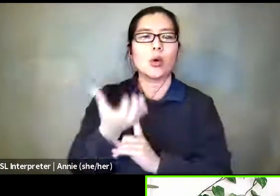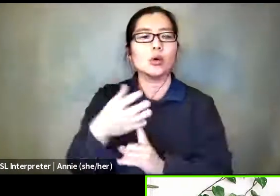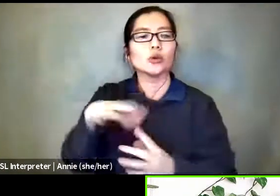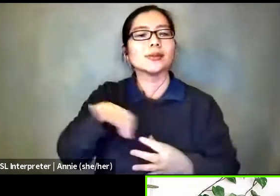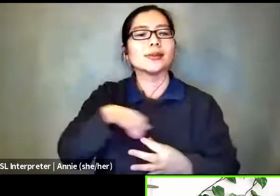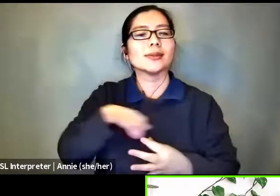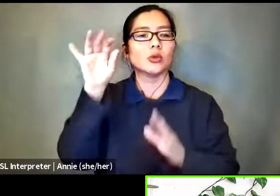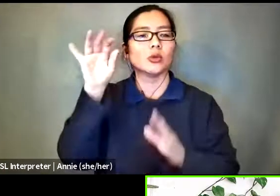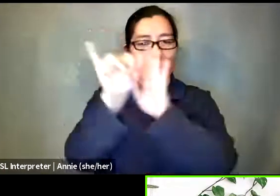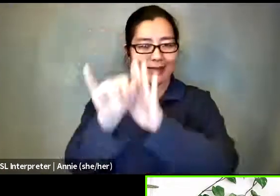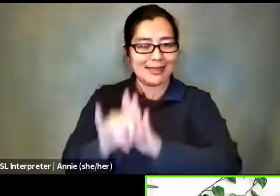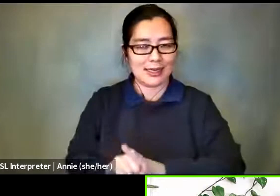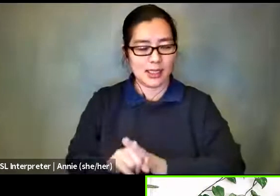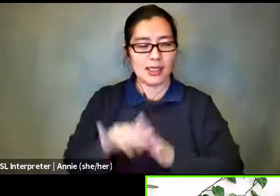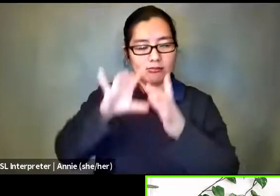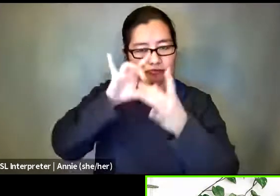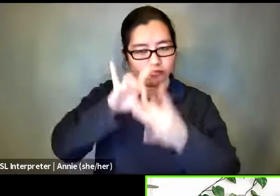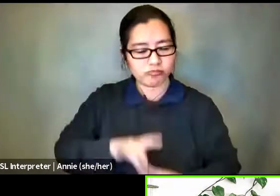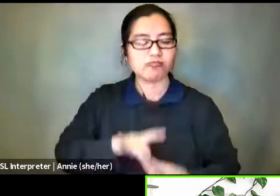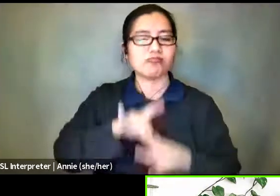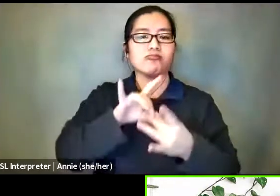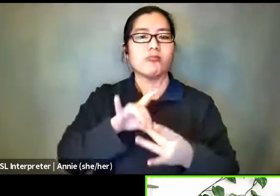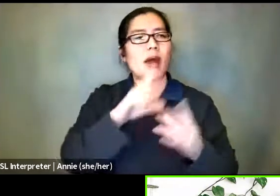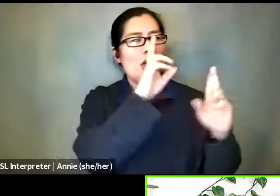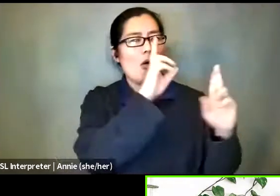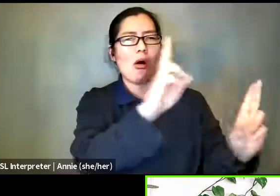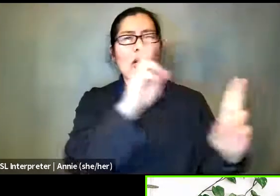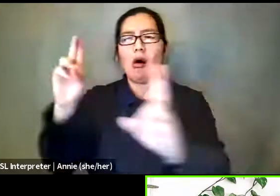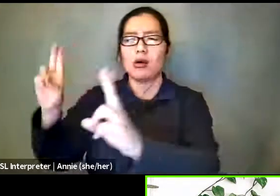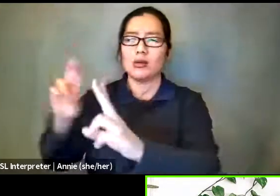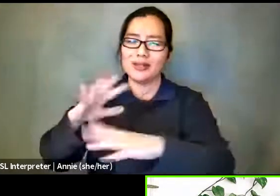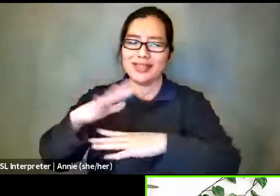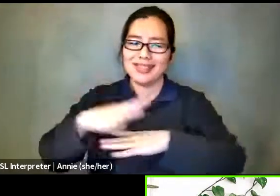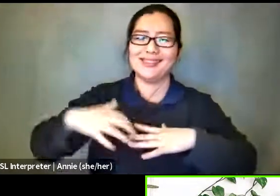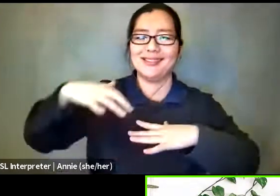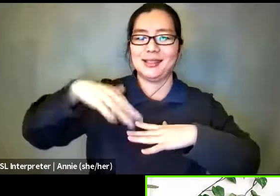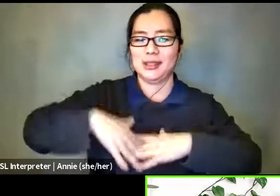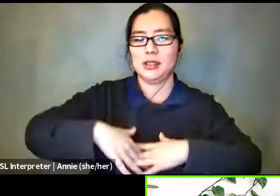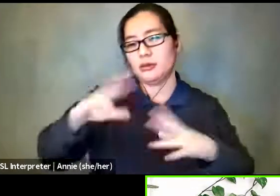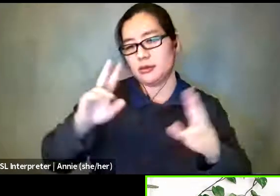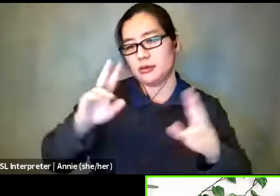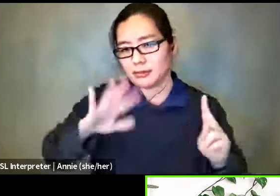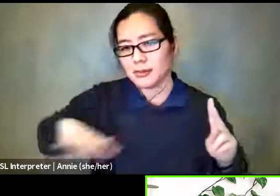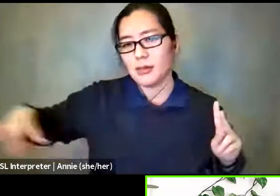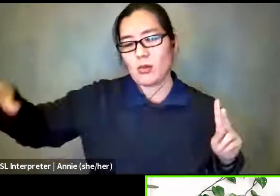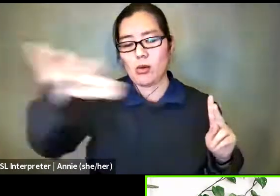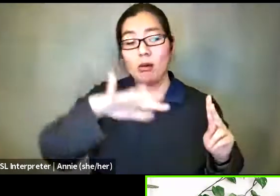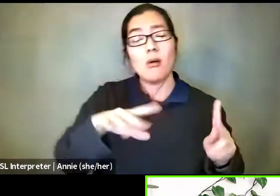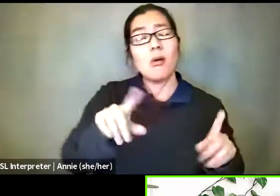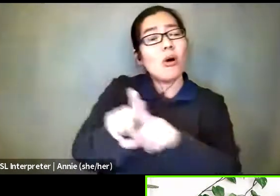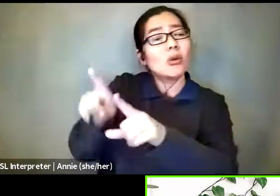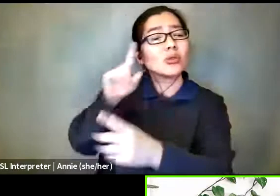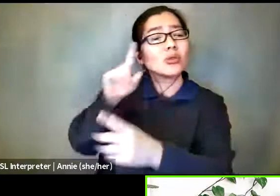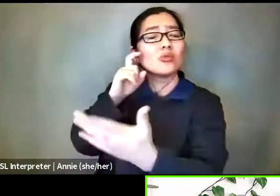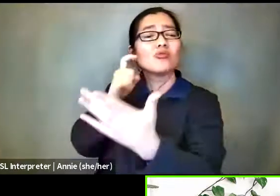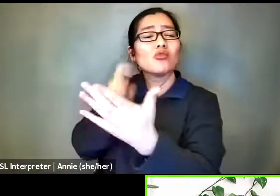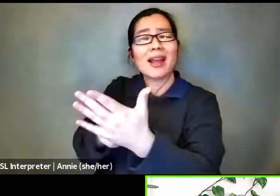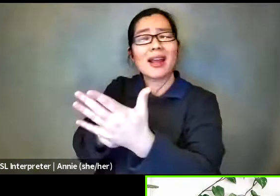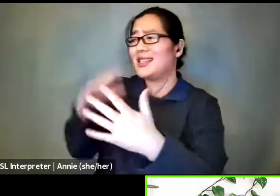spiritual identities, and to honor those as Indigenous people. It's also to recognize the Indigenous peoples of the